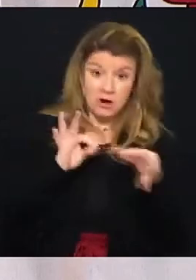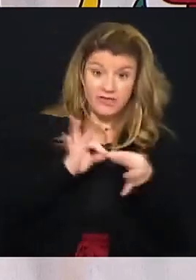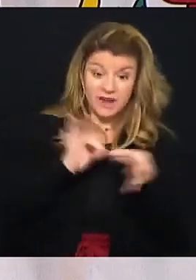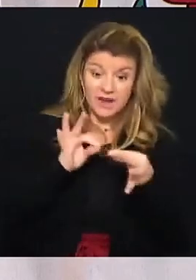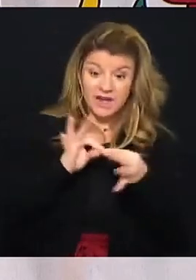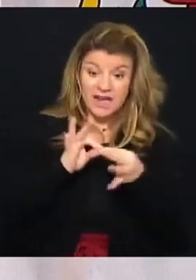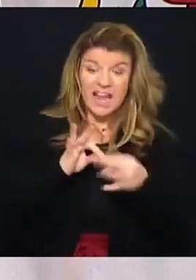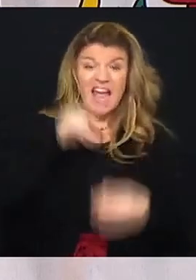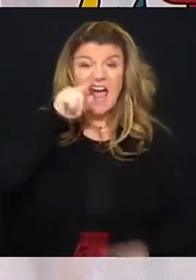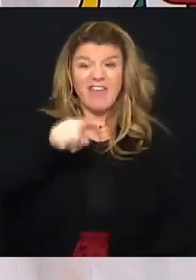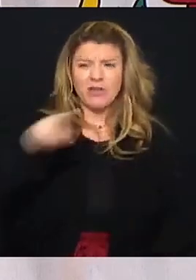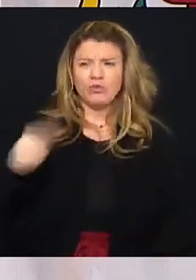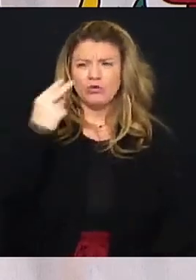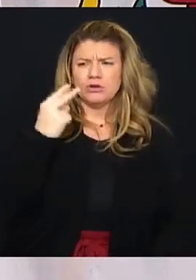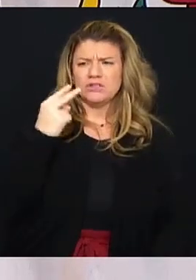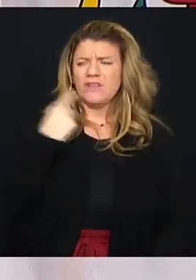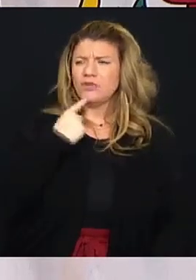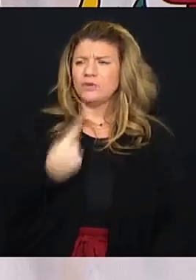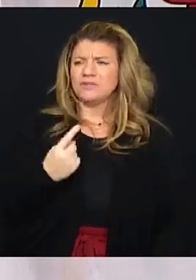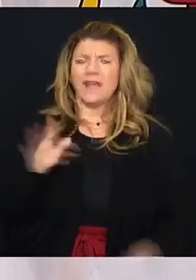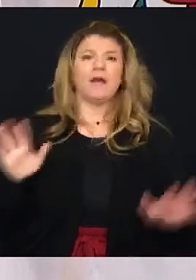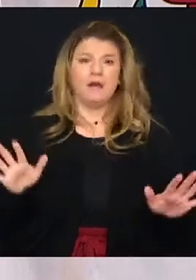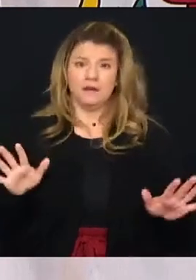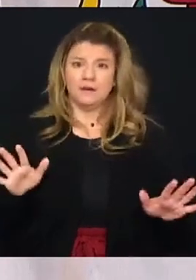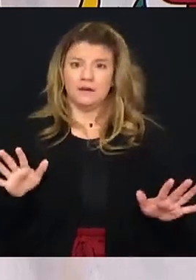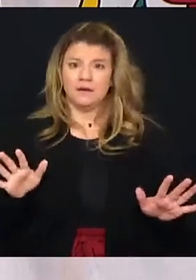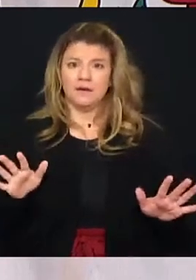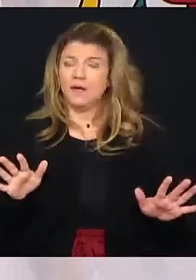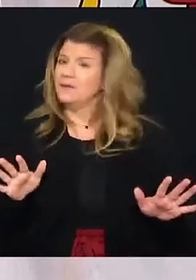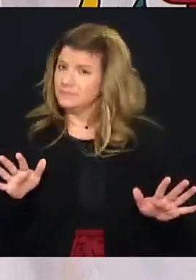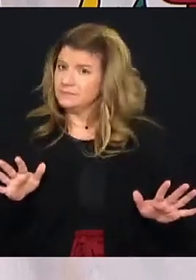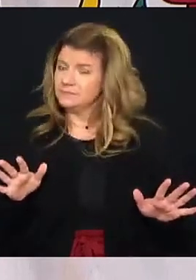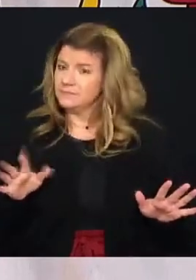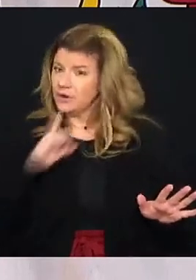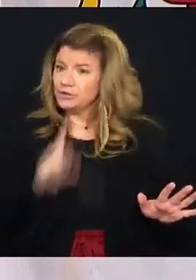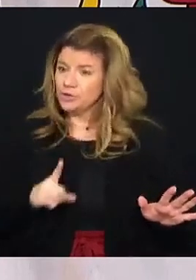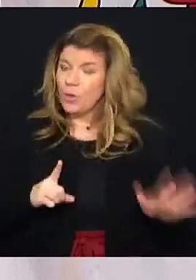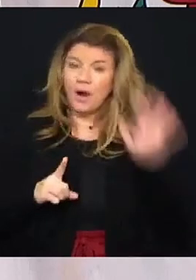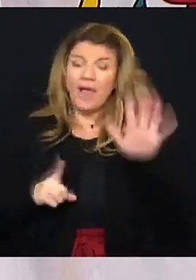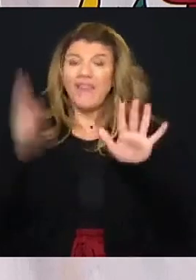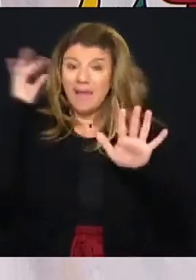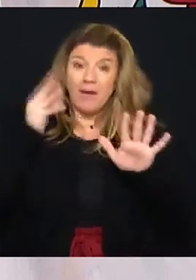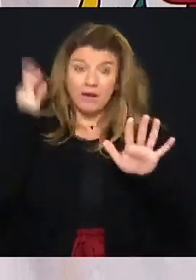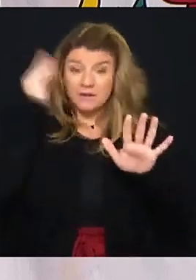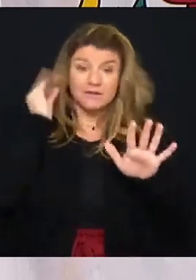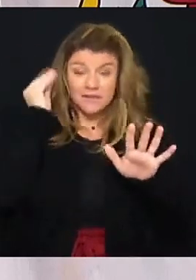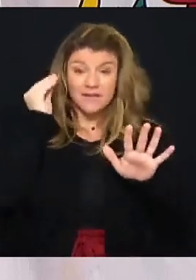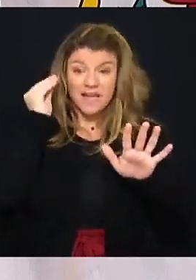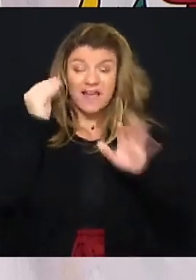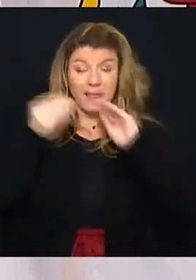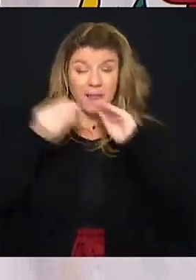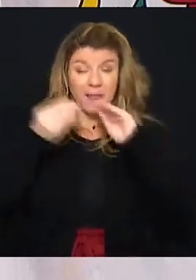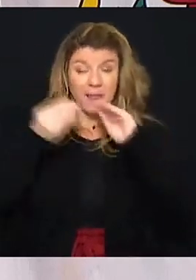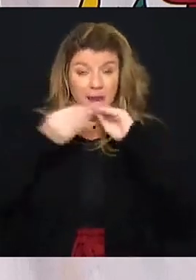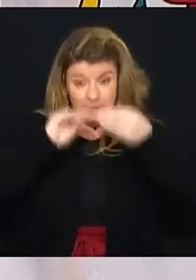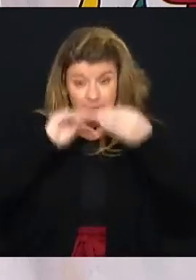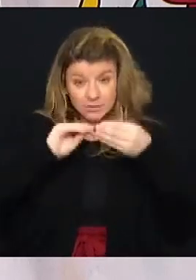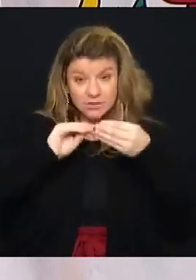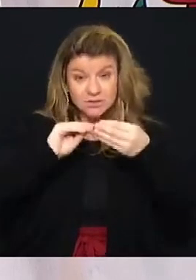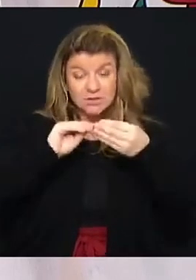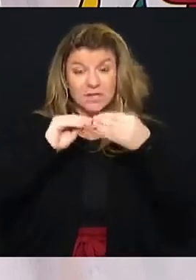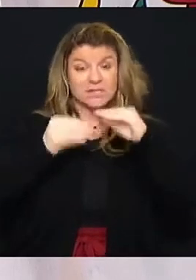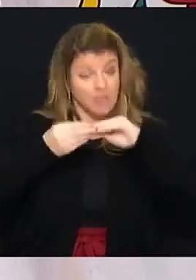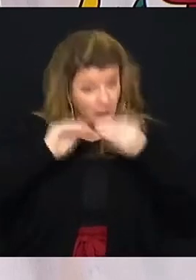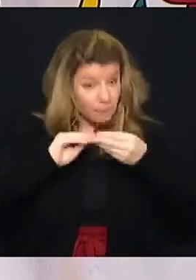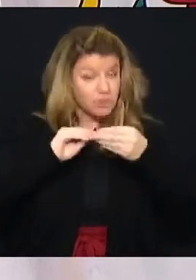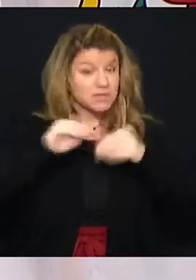sudden you get a hold of yourself real quick and you say, are you kidding me? Are you kidding me? Just think of the numbers of